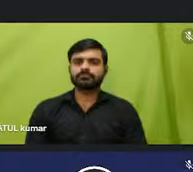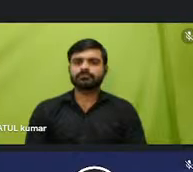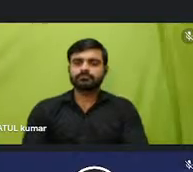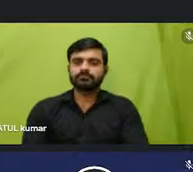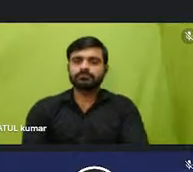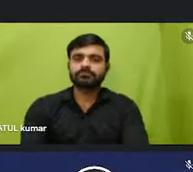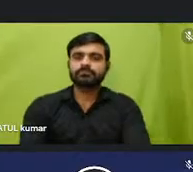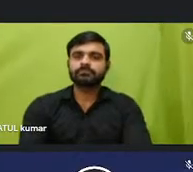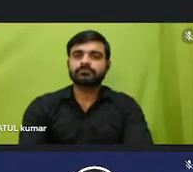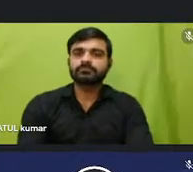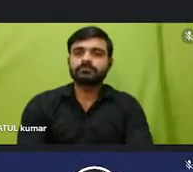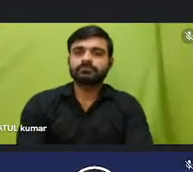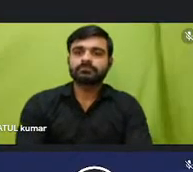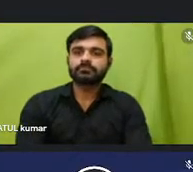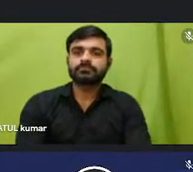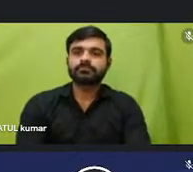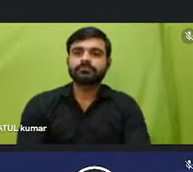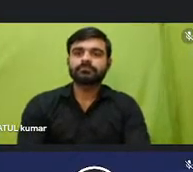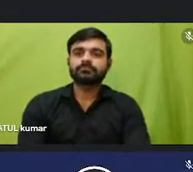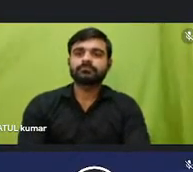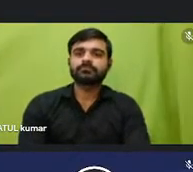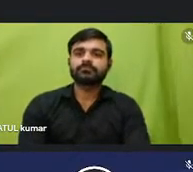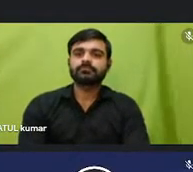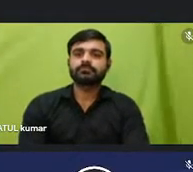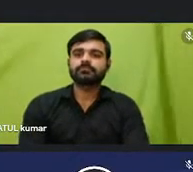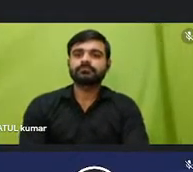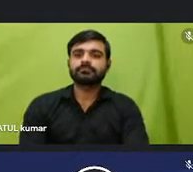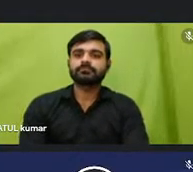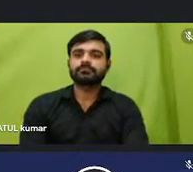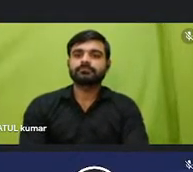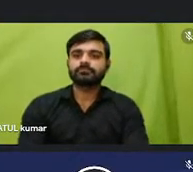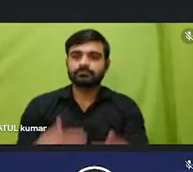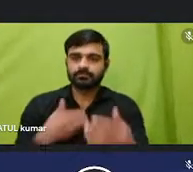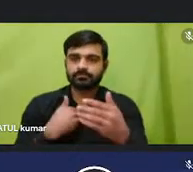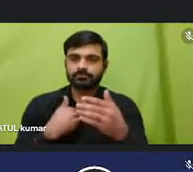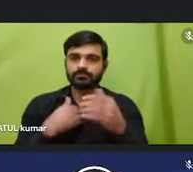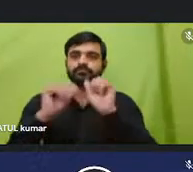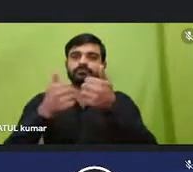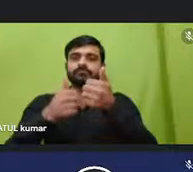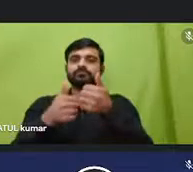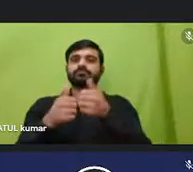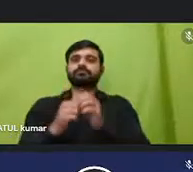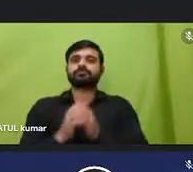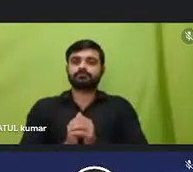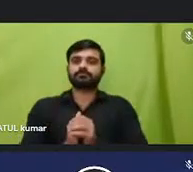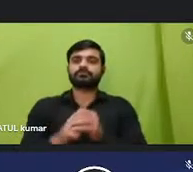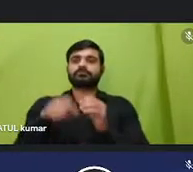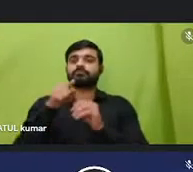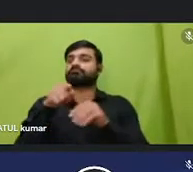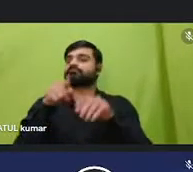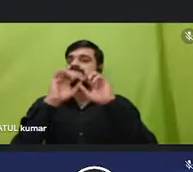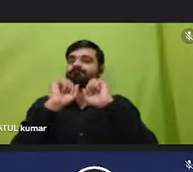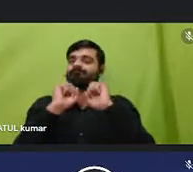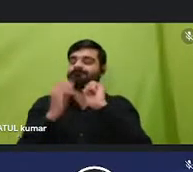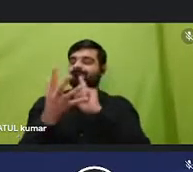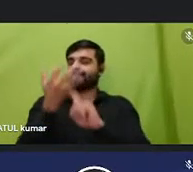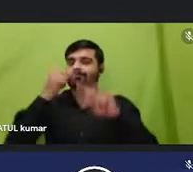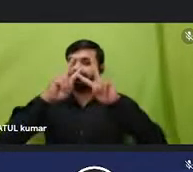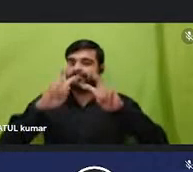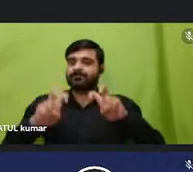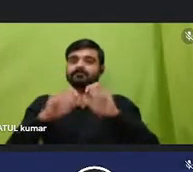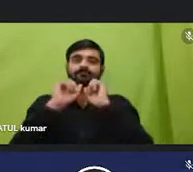a procedure which, again, just for research, it's very difficult to get,